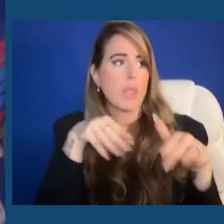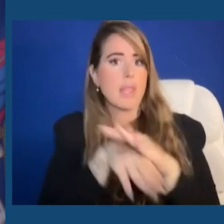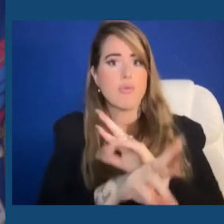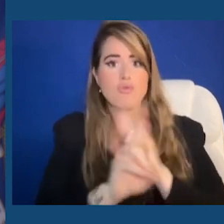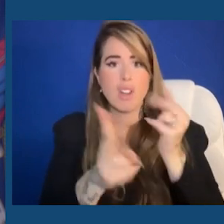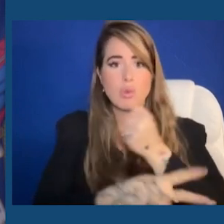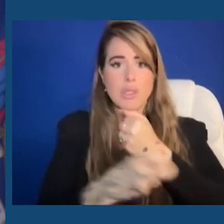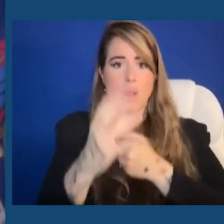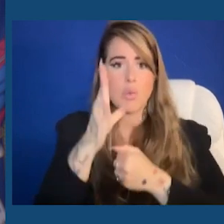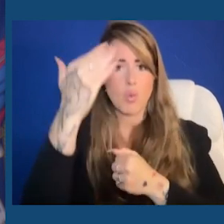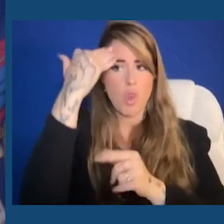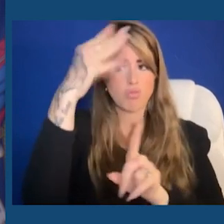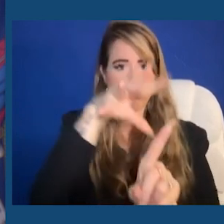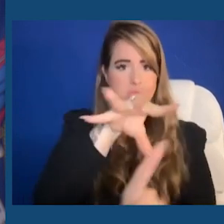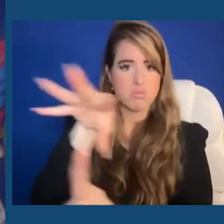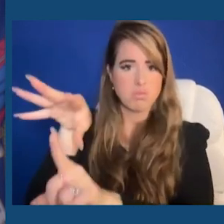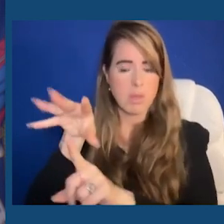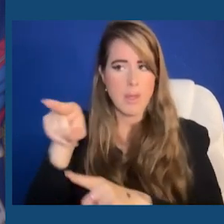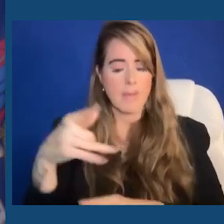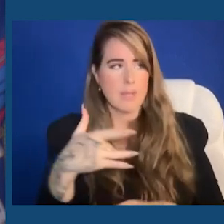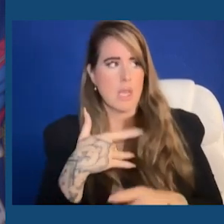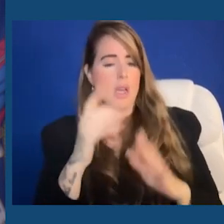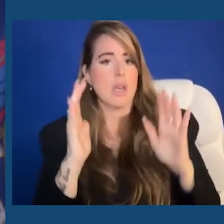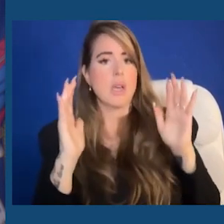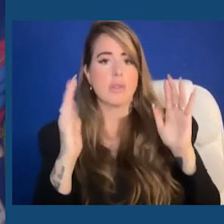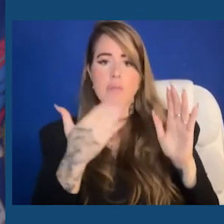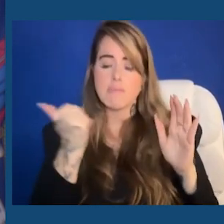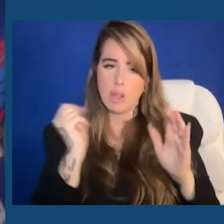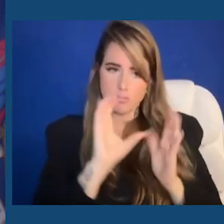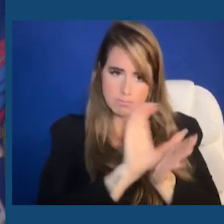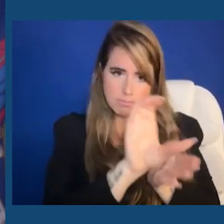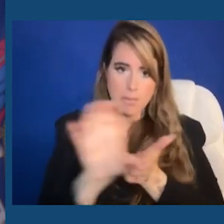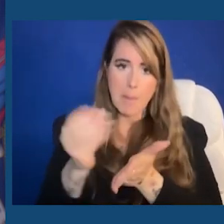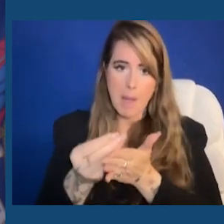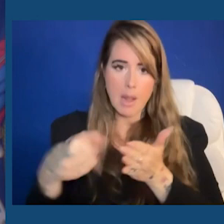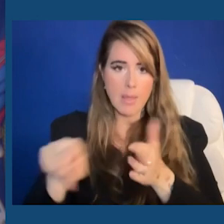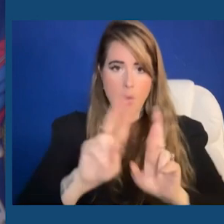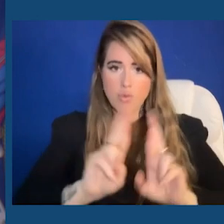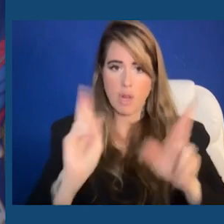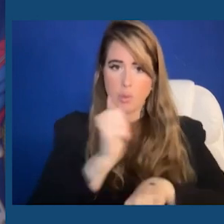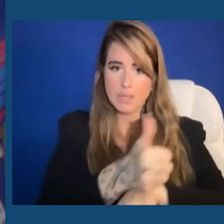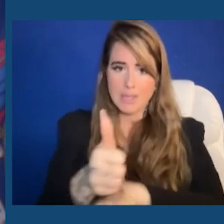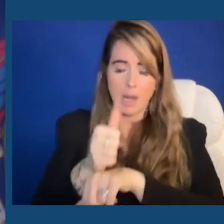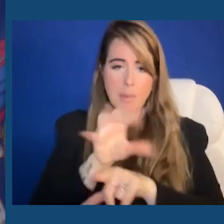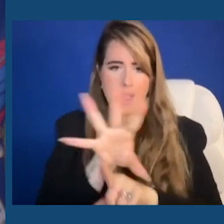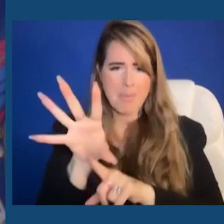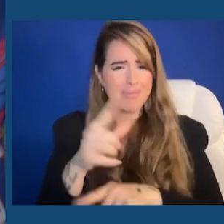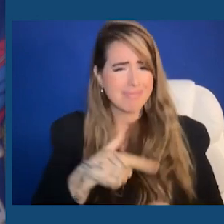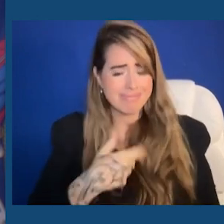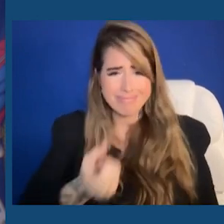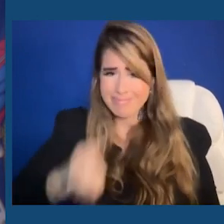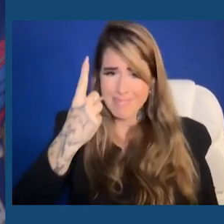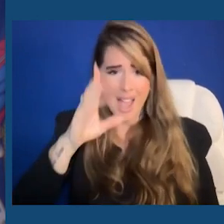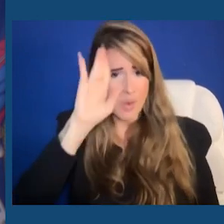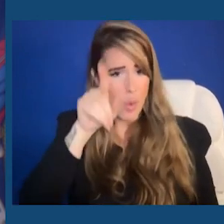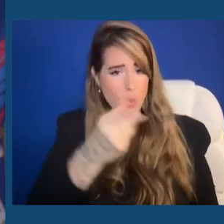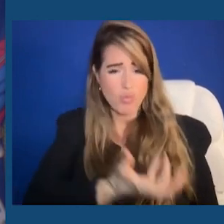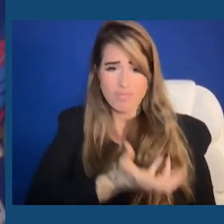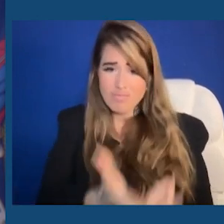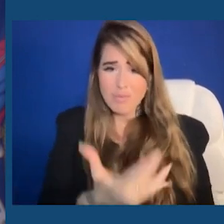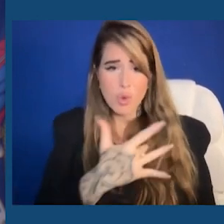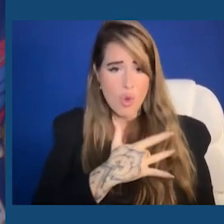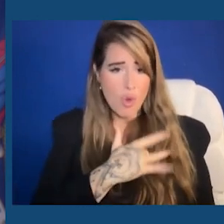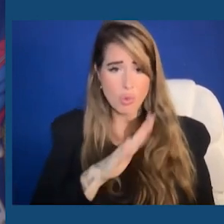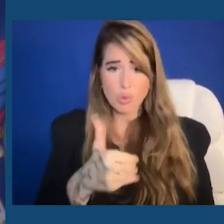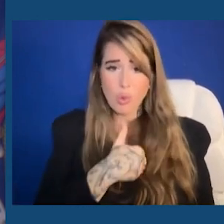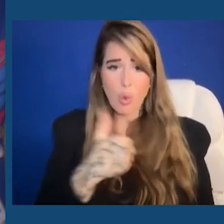money to get that done. That is also a great deterrent. So I know how hard it is to run these businesses. I know you put your heart and soul into them. We live that